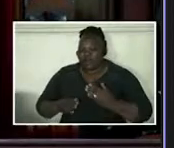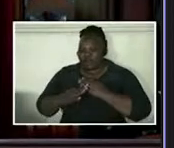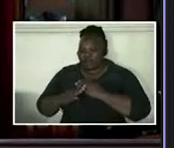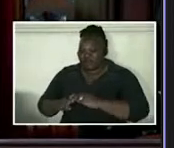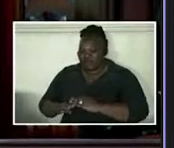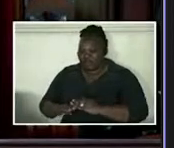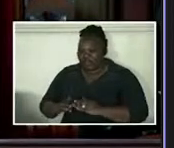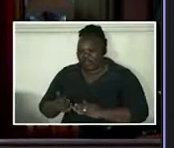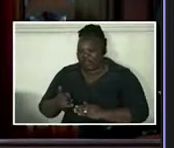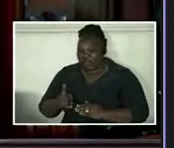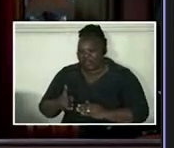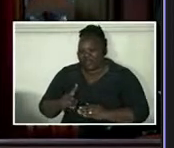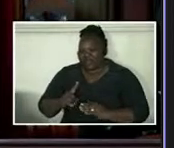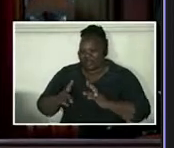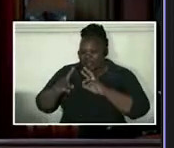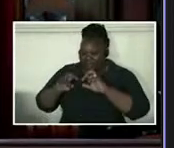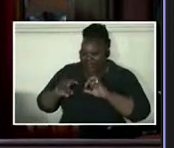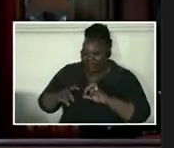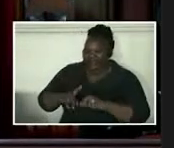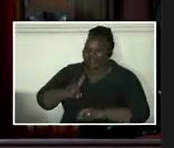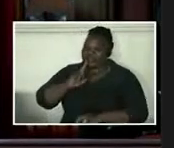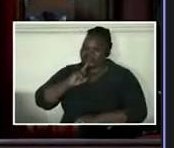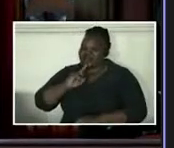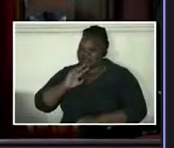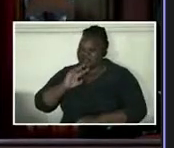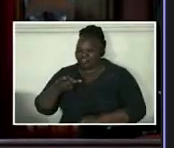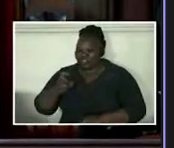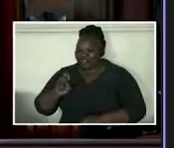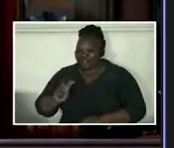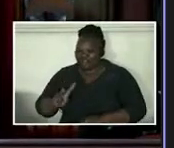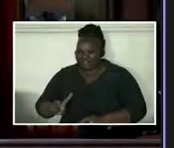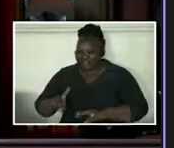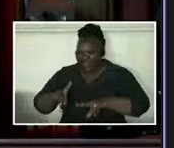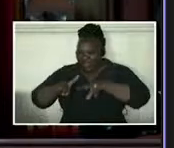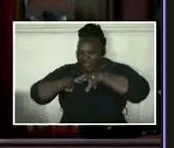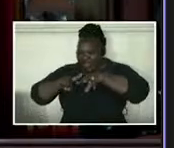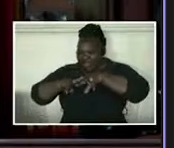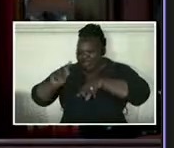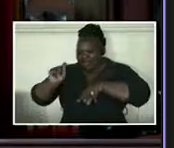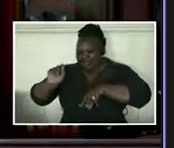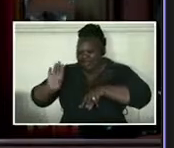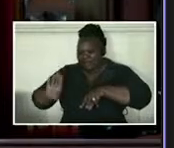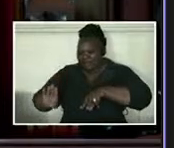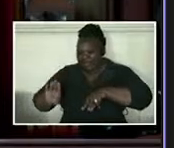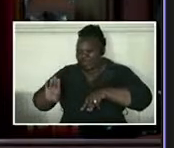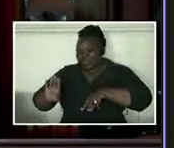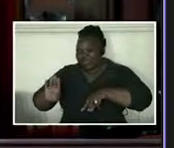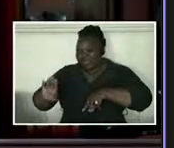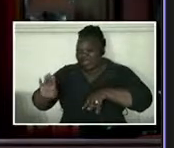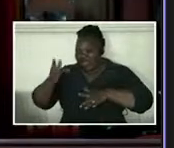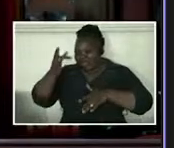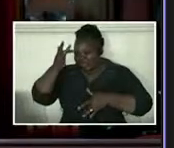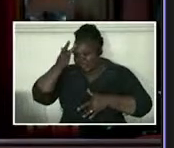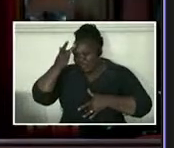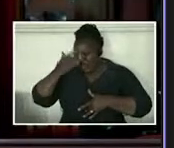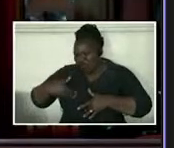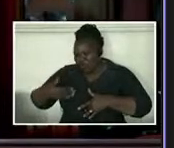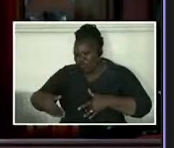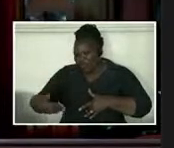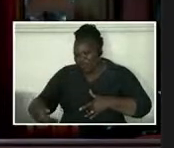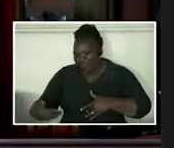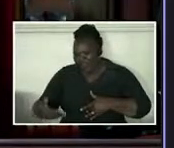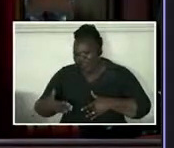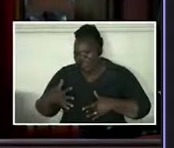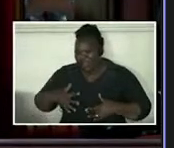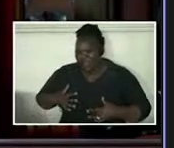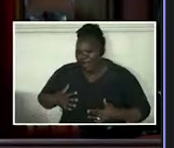screening and testing of the hiv and aids tb chronic disease as well as a vital breast cancer improving